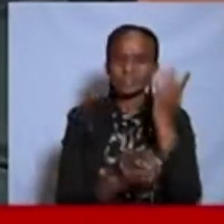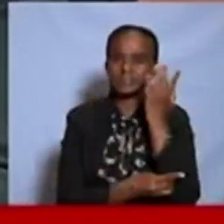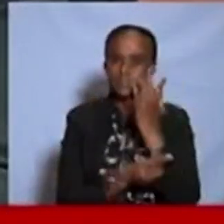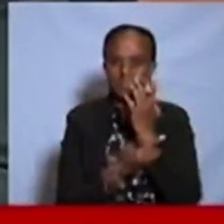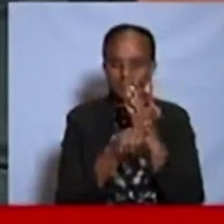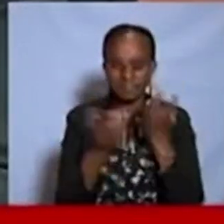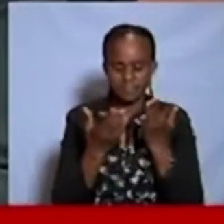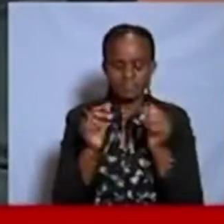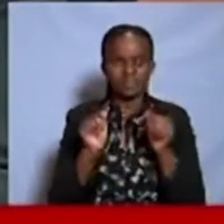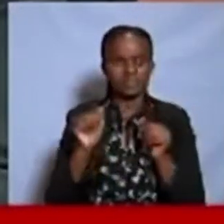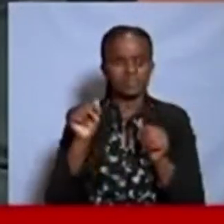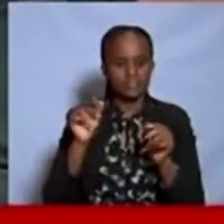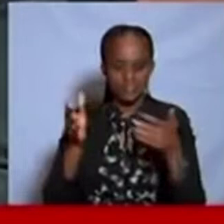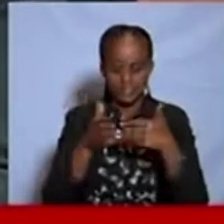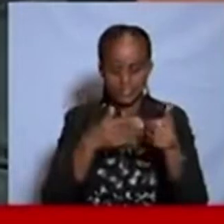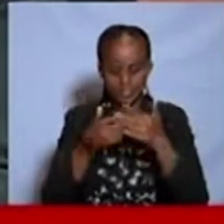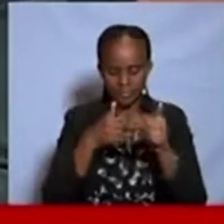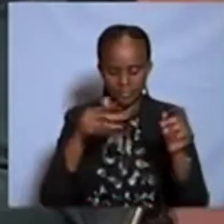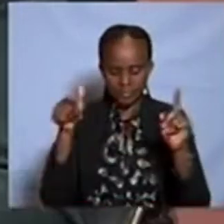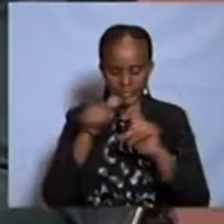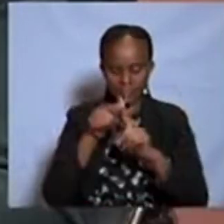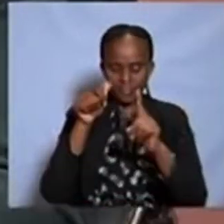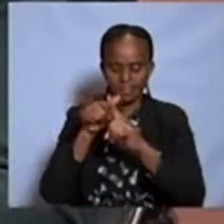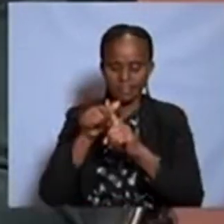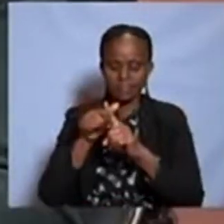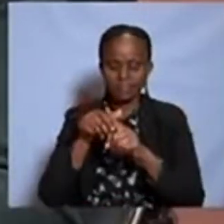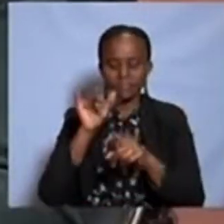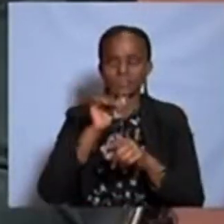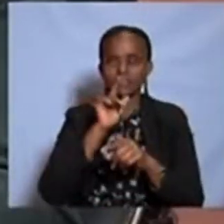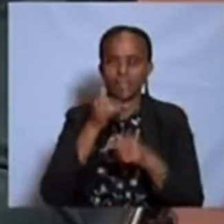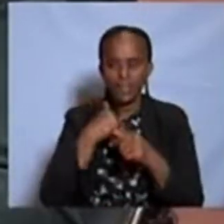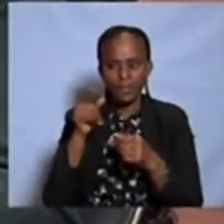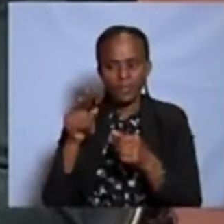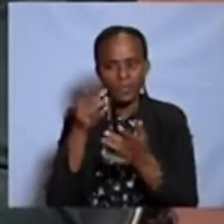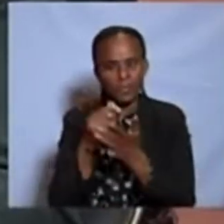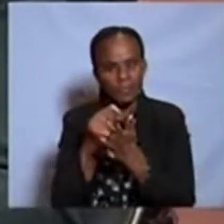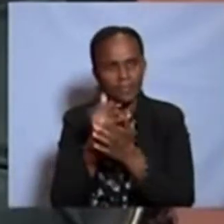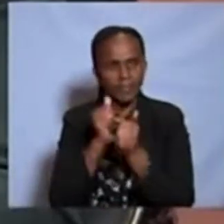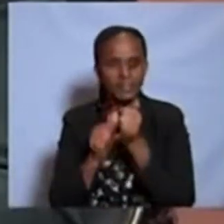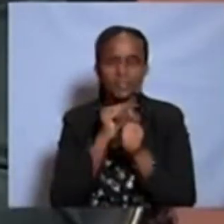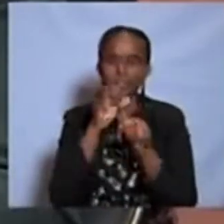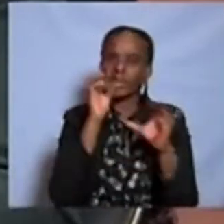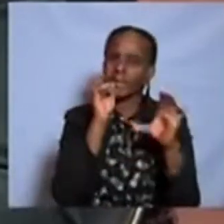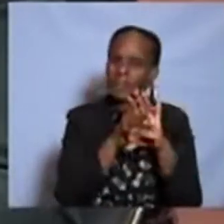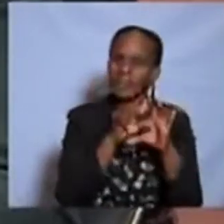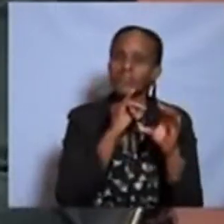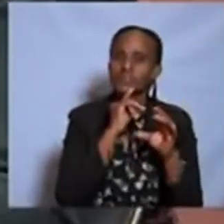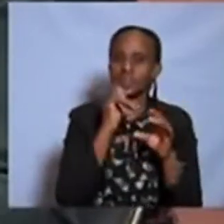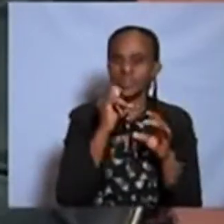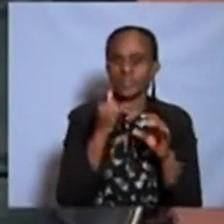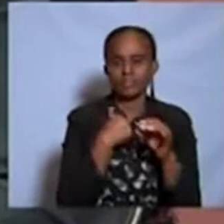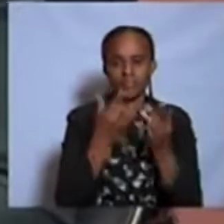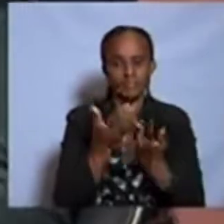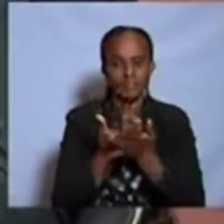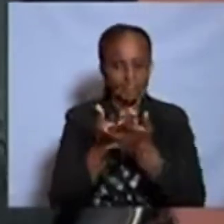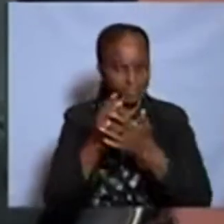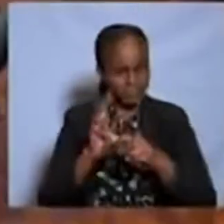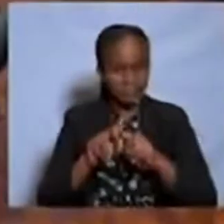so that you can easily capture to say, oh, there is this money which has not been banked. I submit,